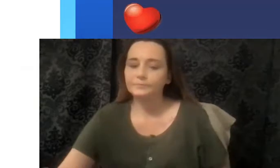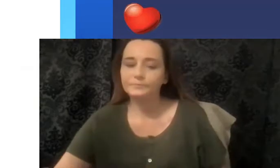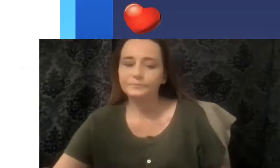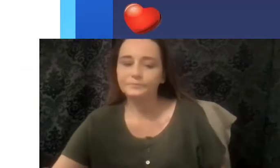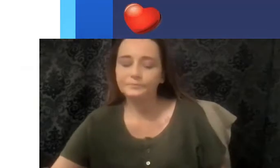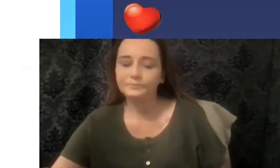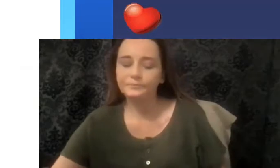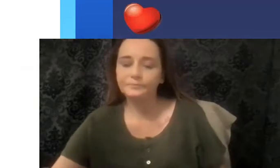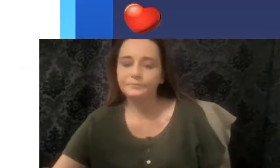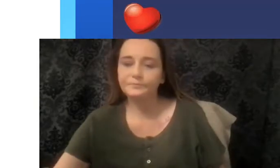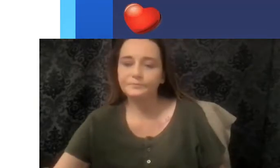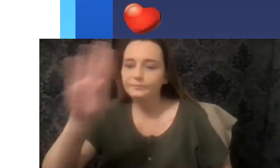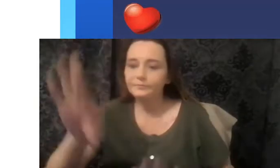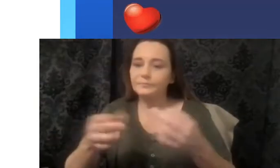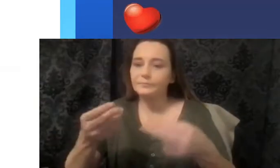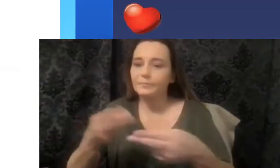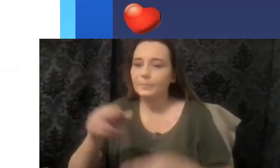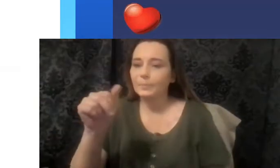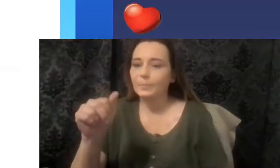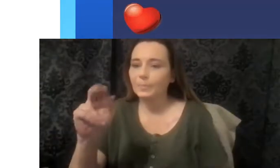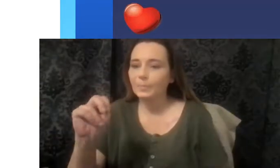Hi, family. My name is Angie. I'm